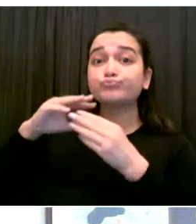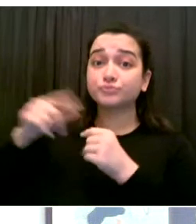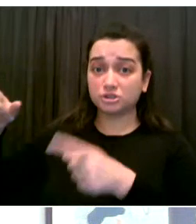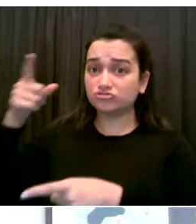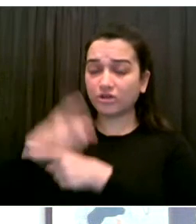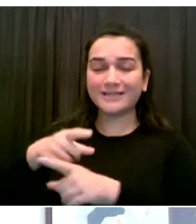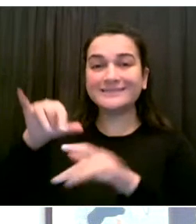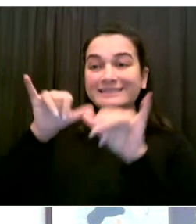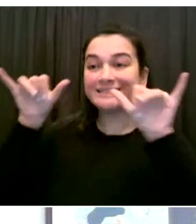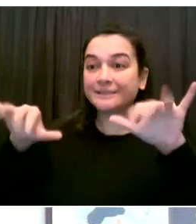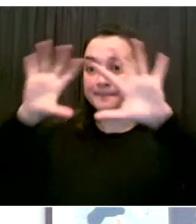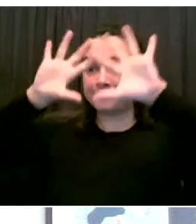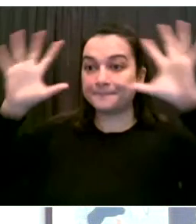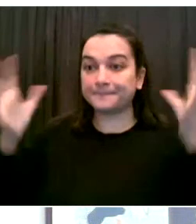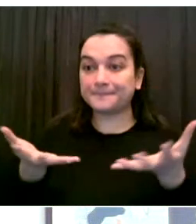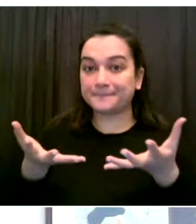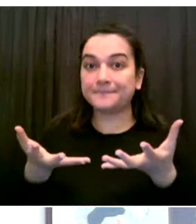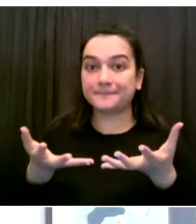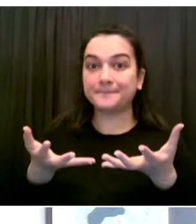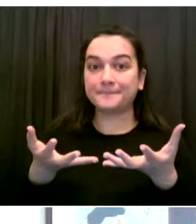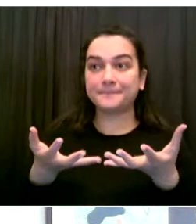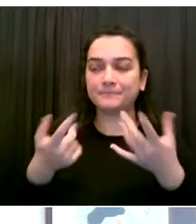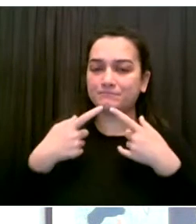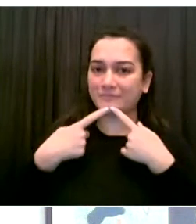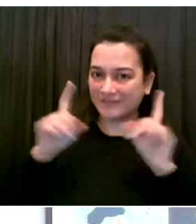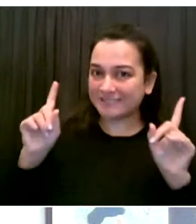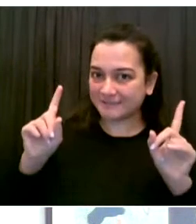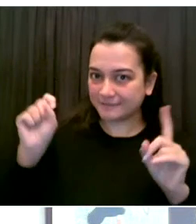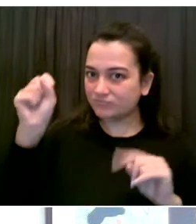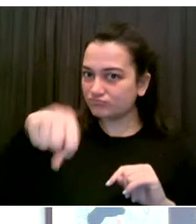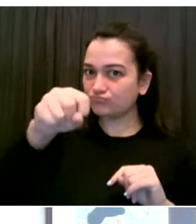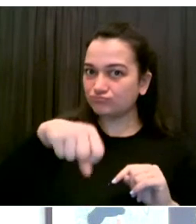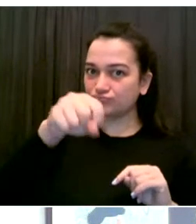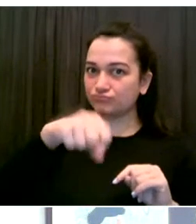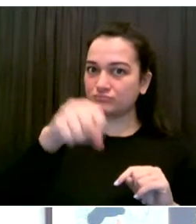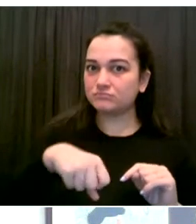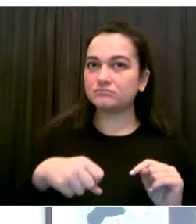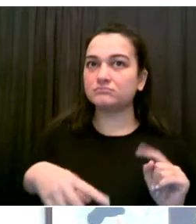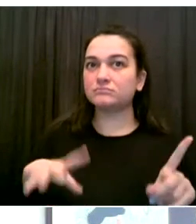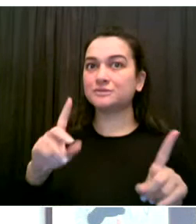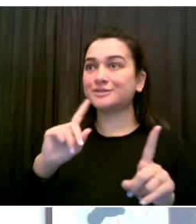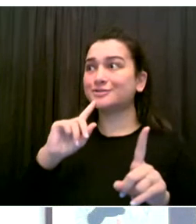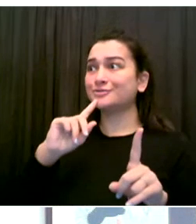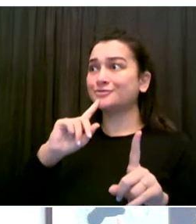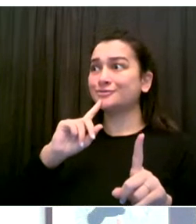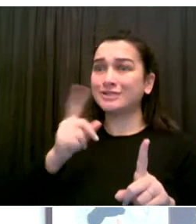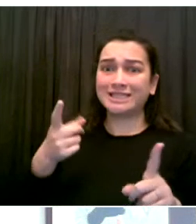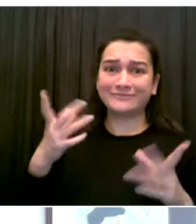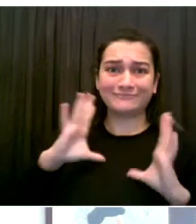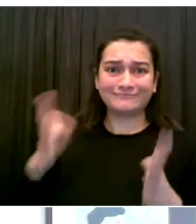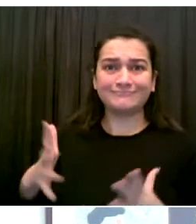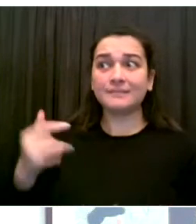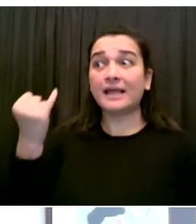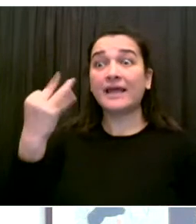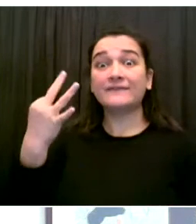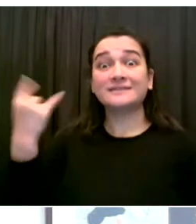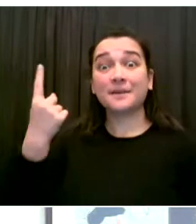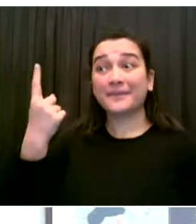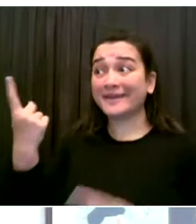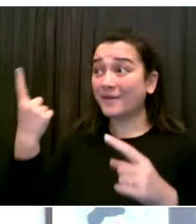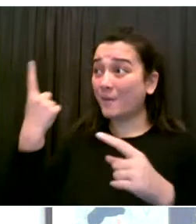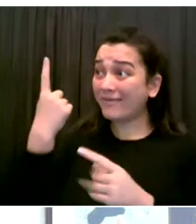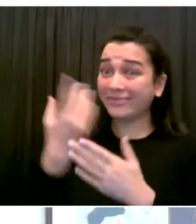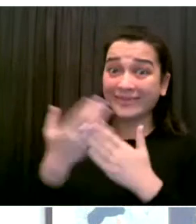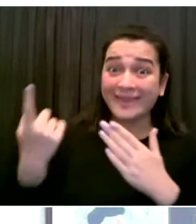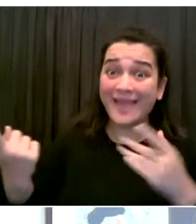into a national system, and the actions that we're taking today locally reflect how seriously we take signals from our warning system.